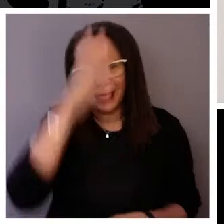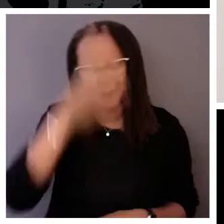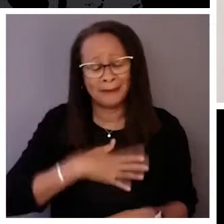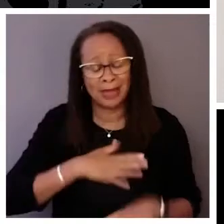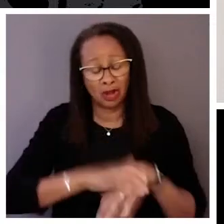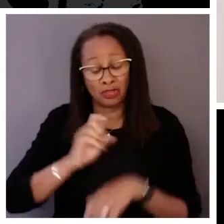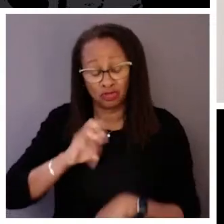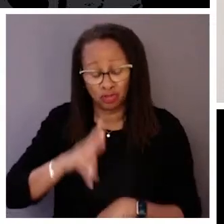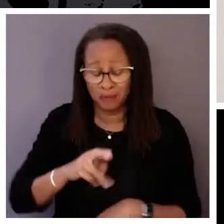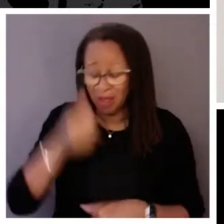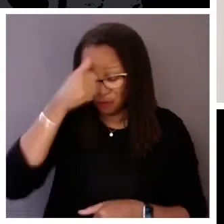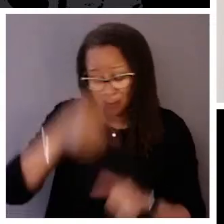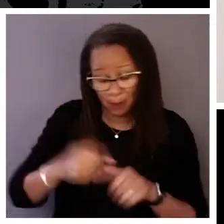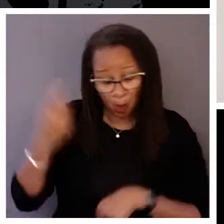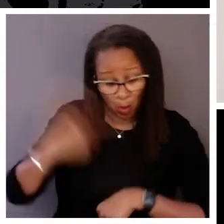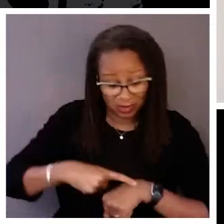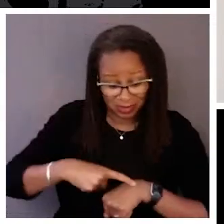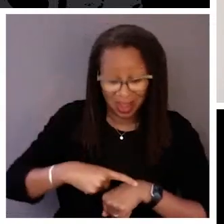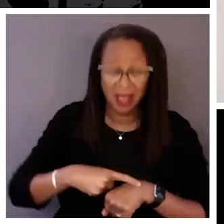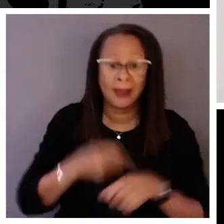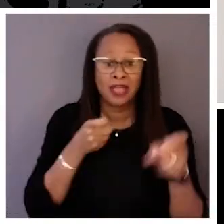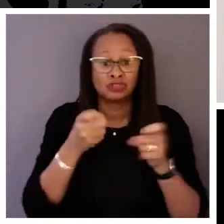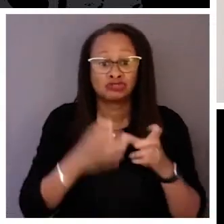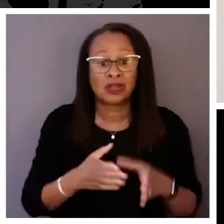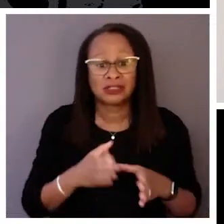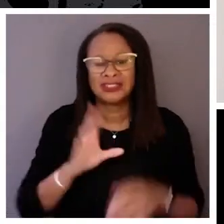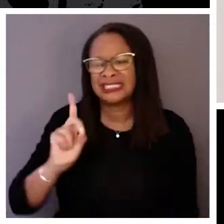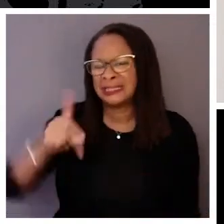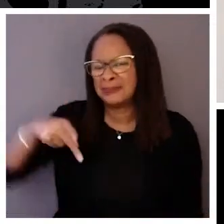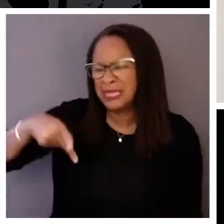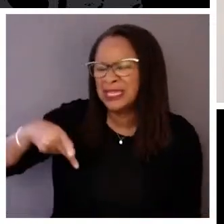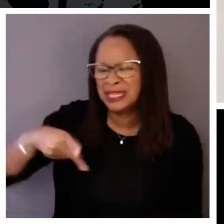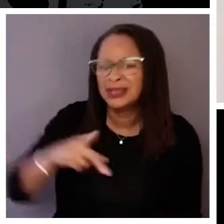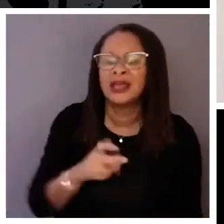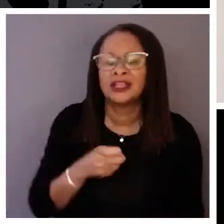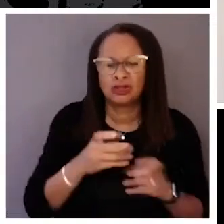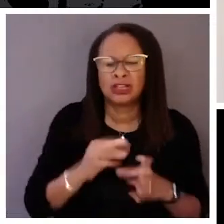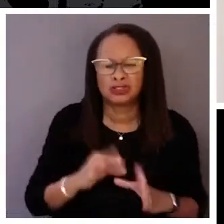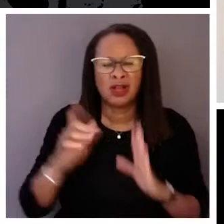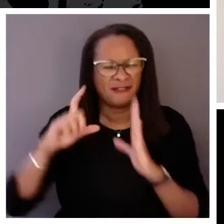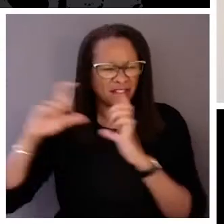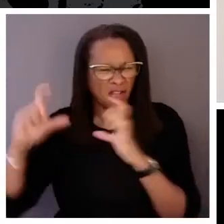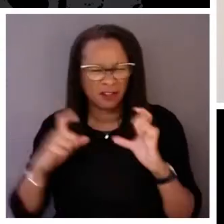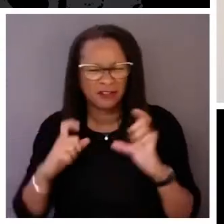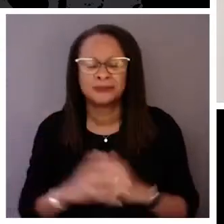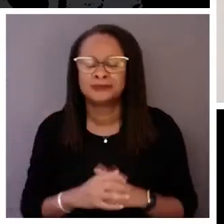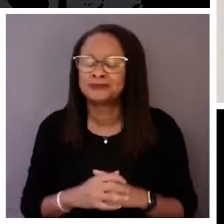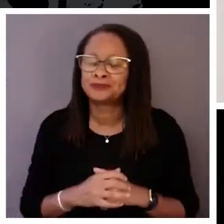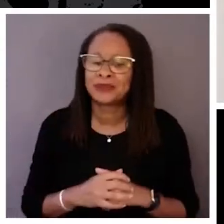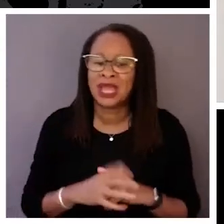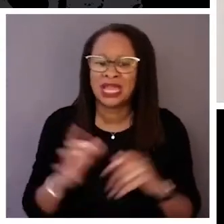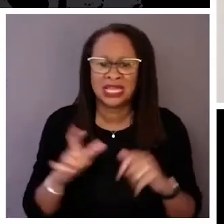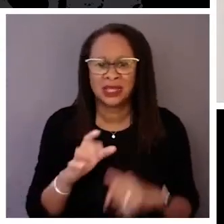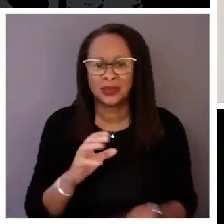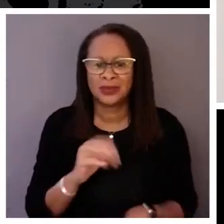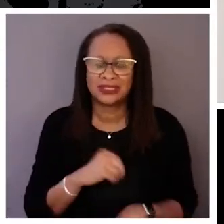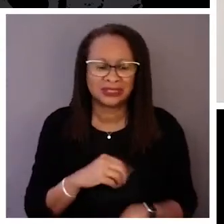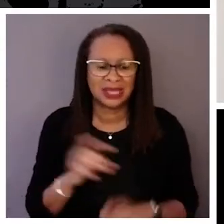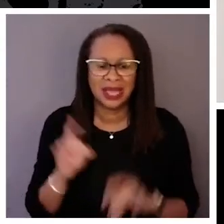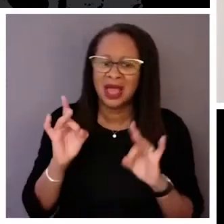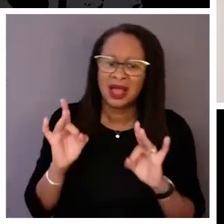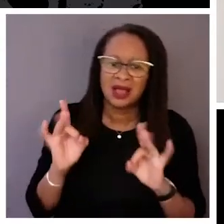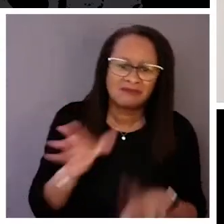And, this one director of photography I worked with, he was